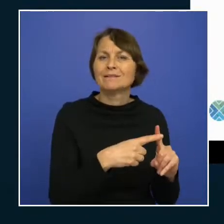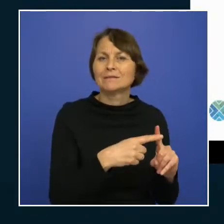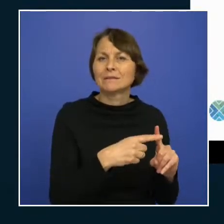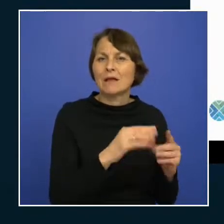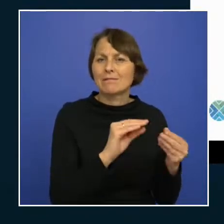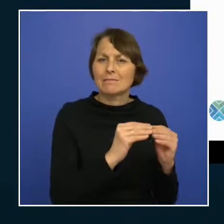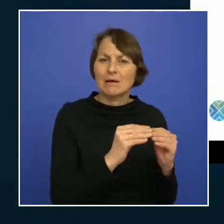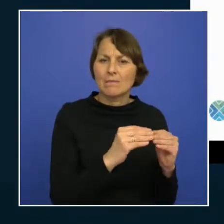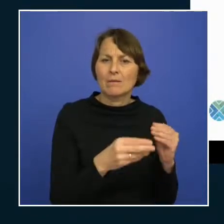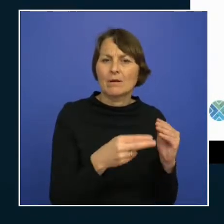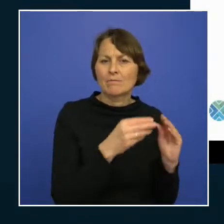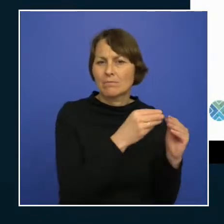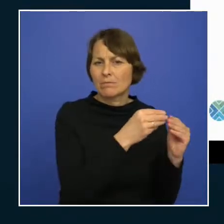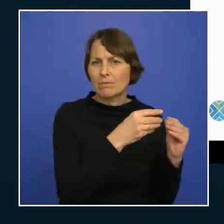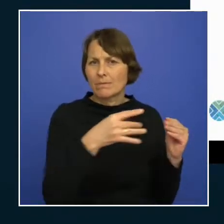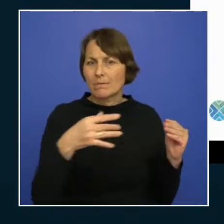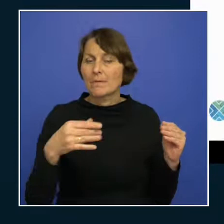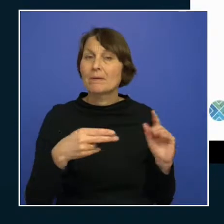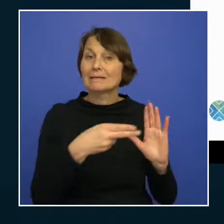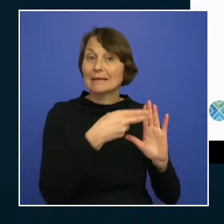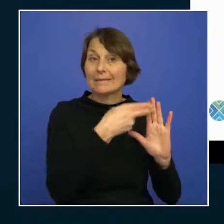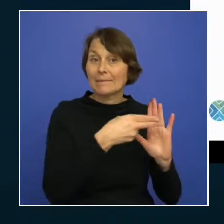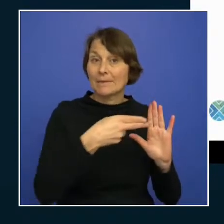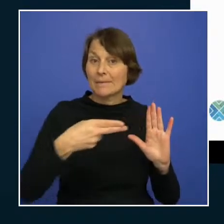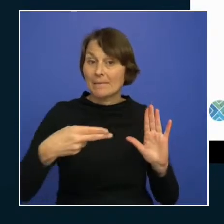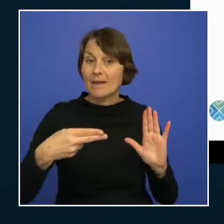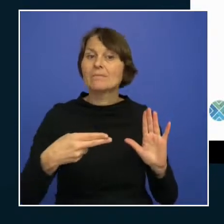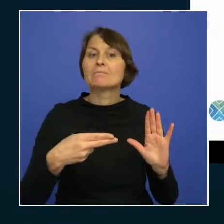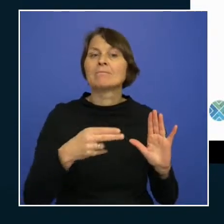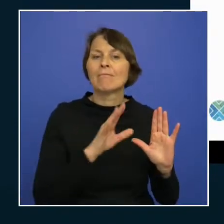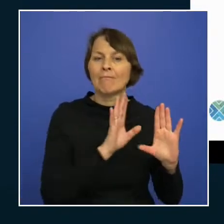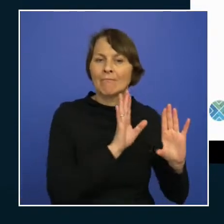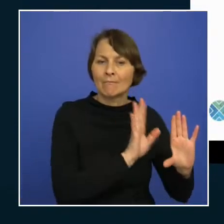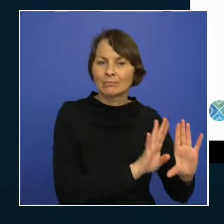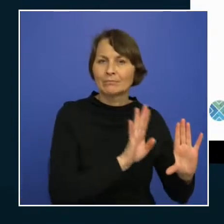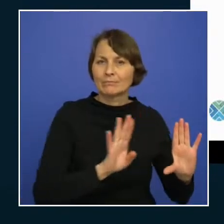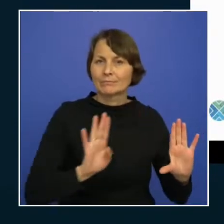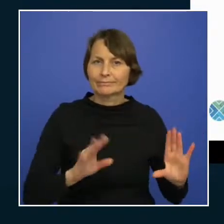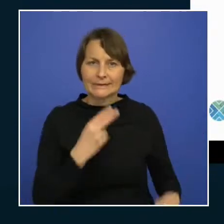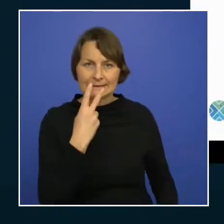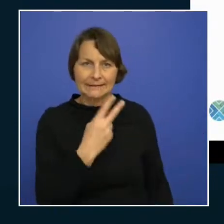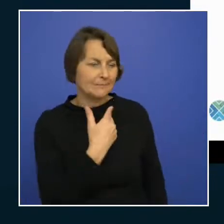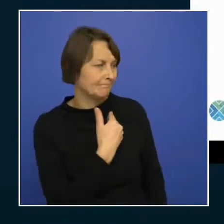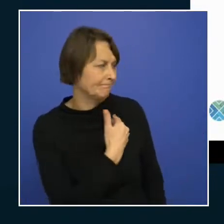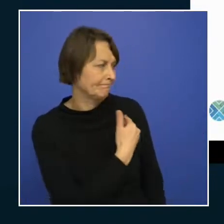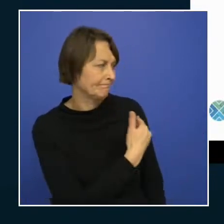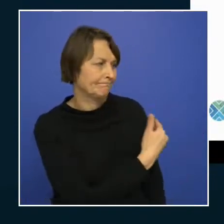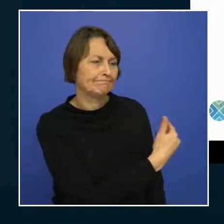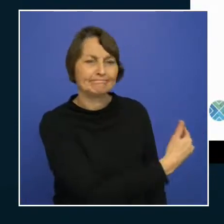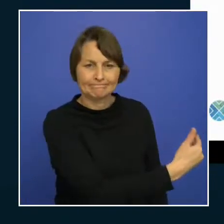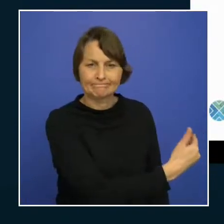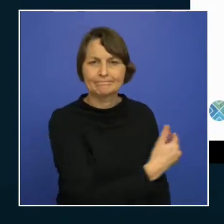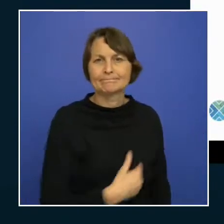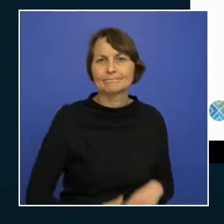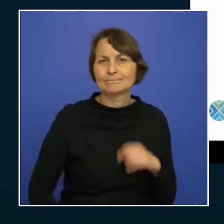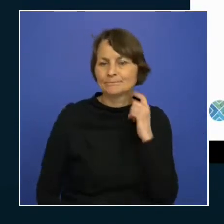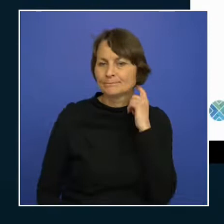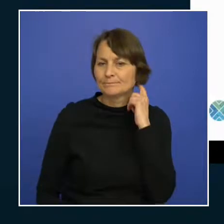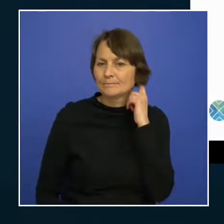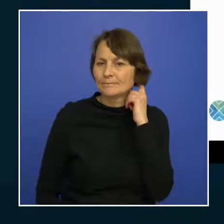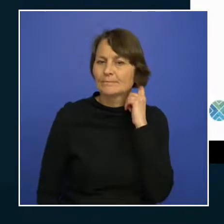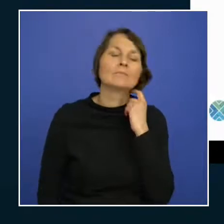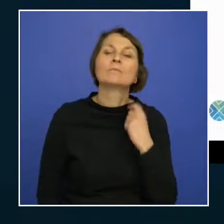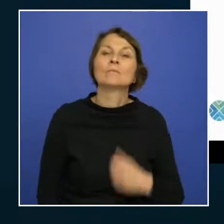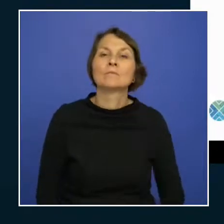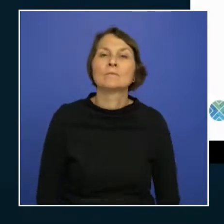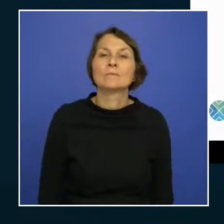naming components, abbreviations per resource type, and limits to take into account. And I will take